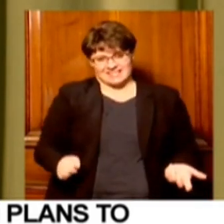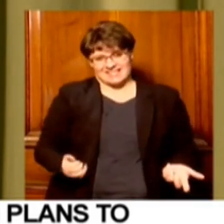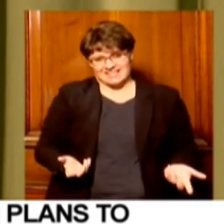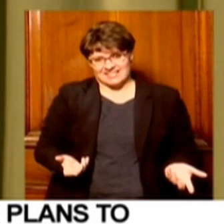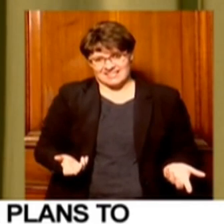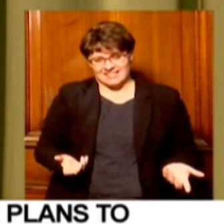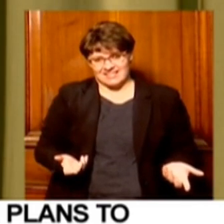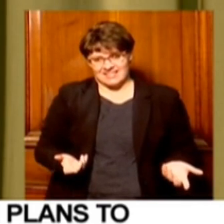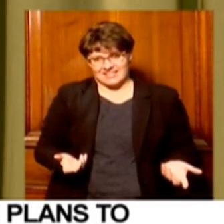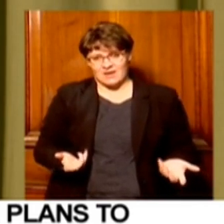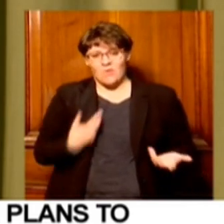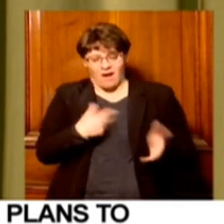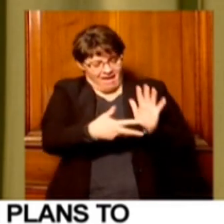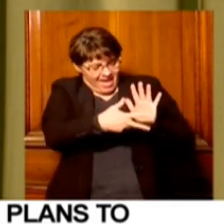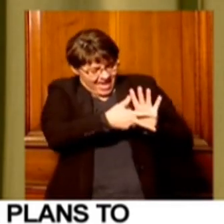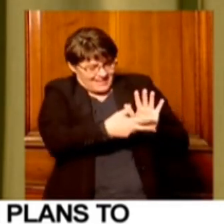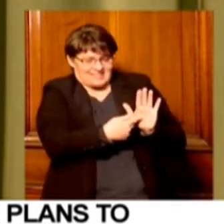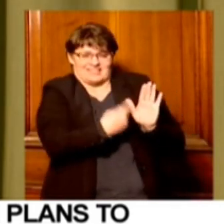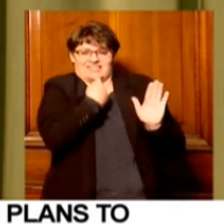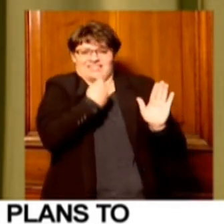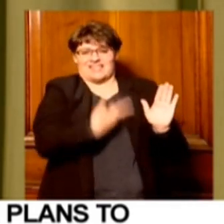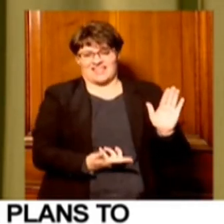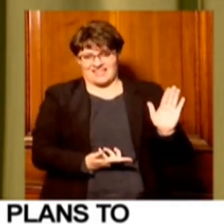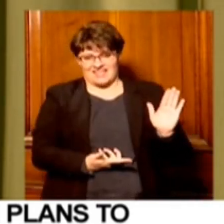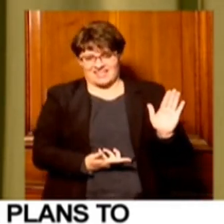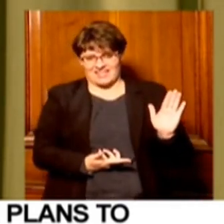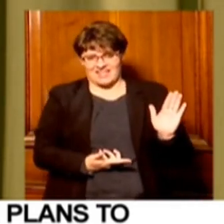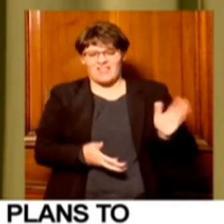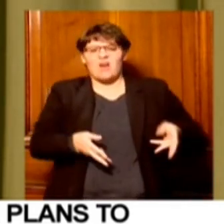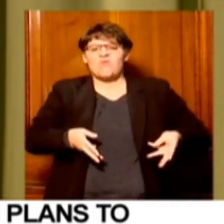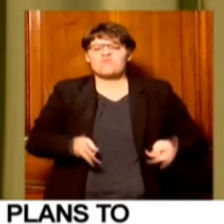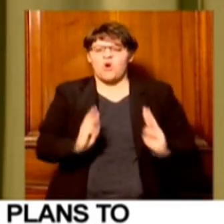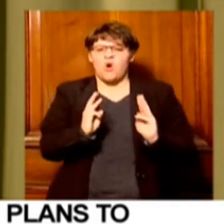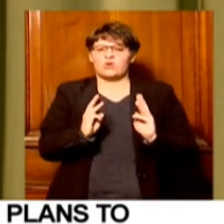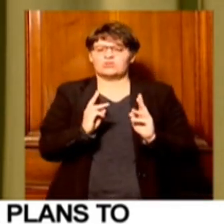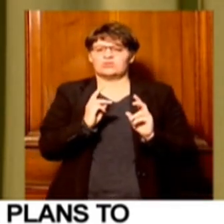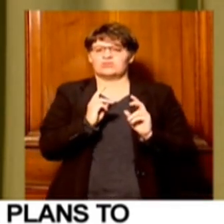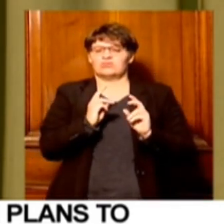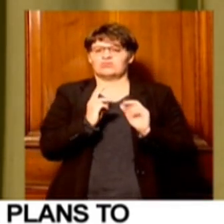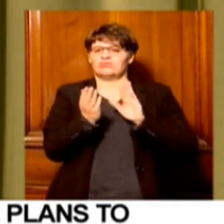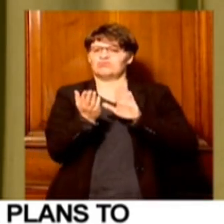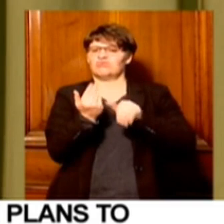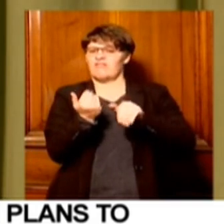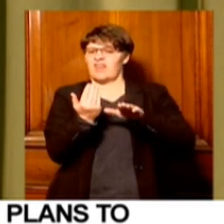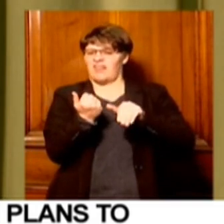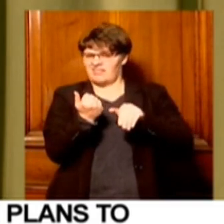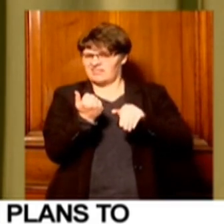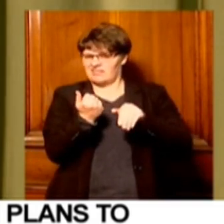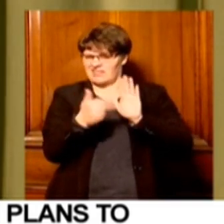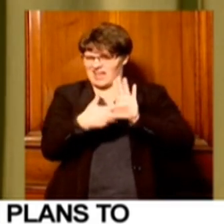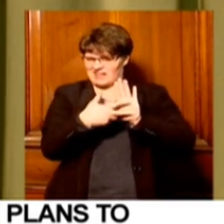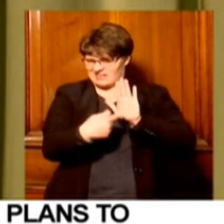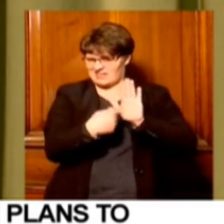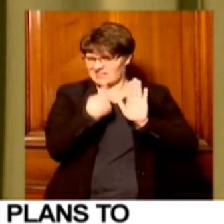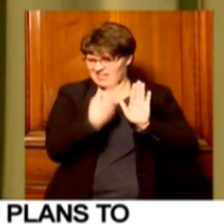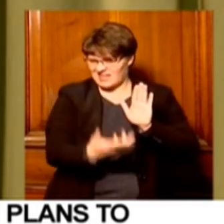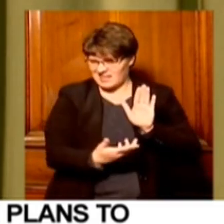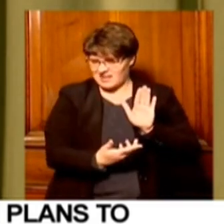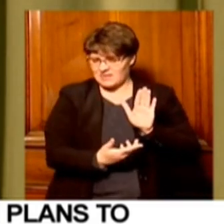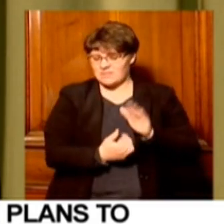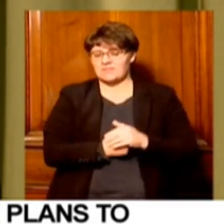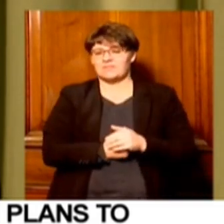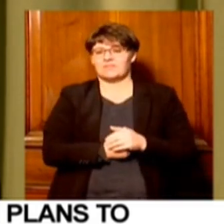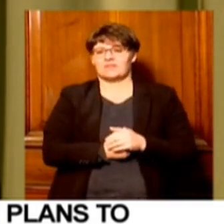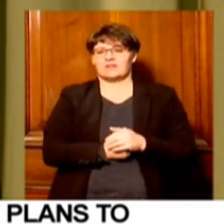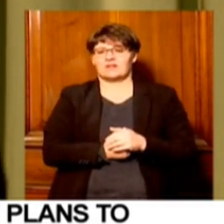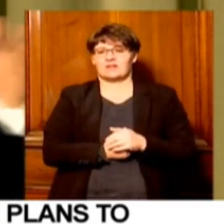our acts provide for, particularly the Road Traffic Act, what it provides for a vehicle